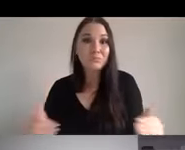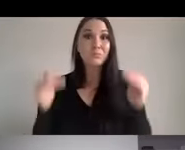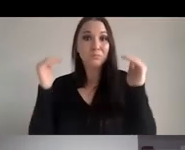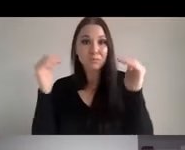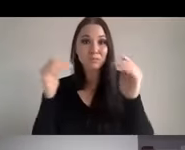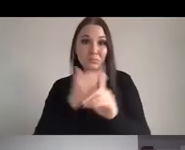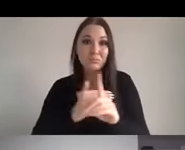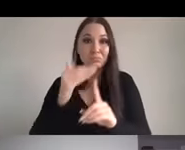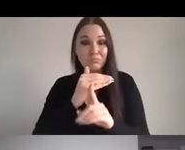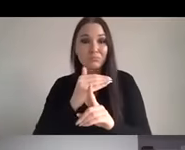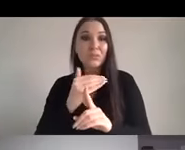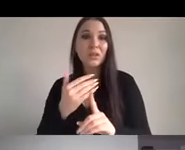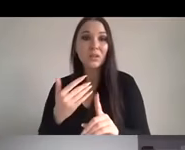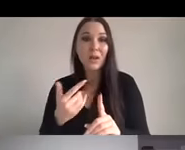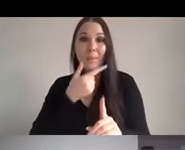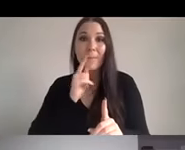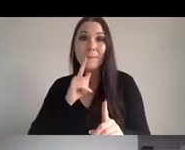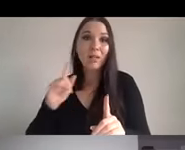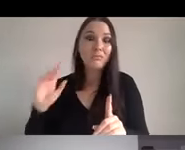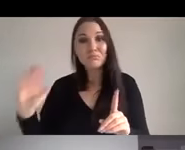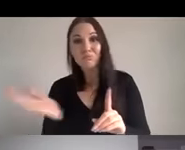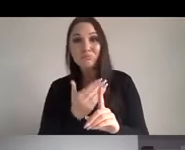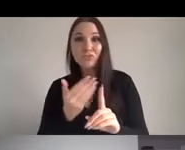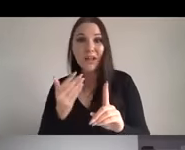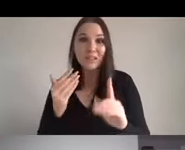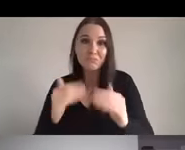let's say, like the continuous integration loop.